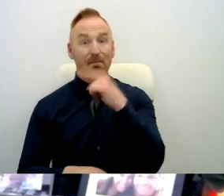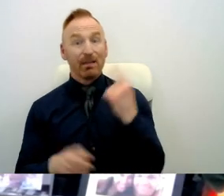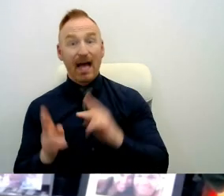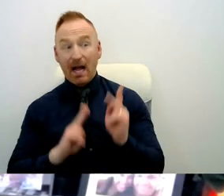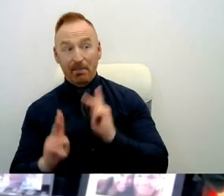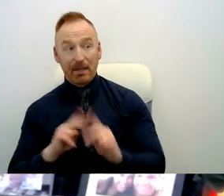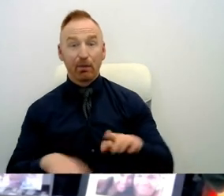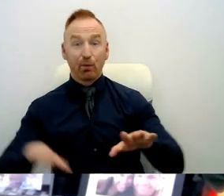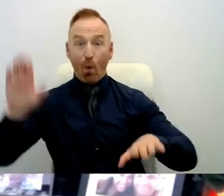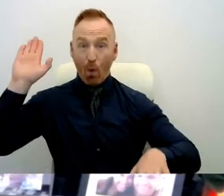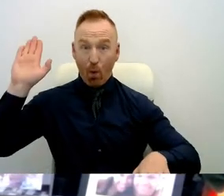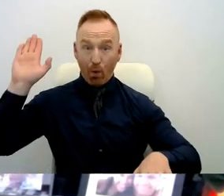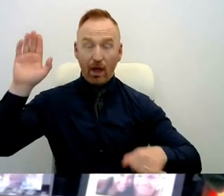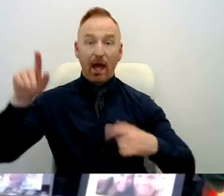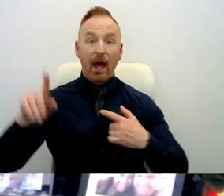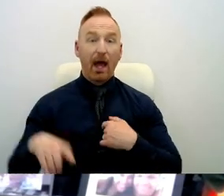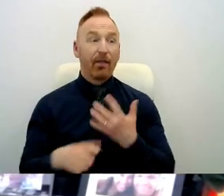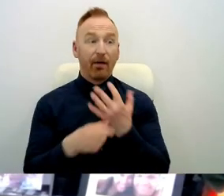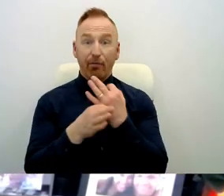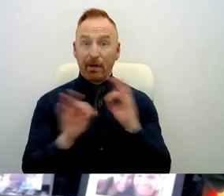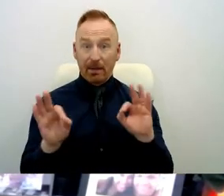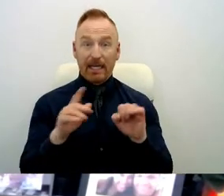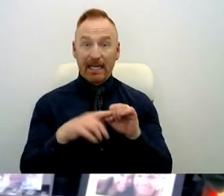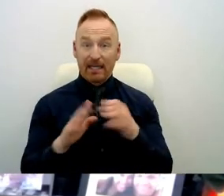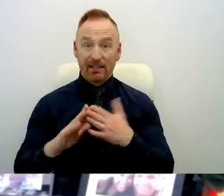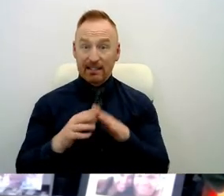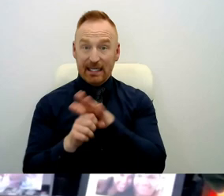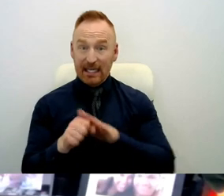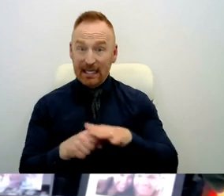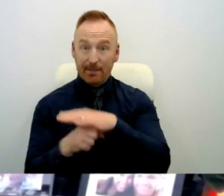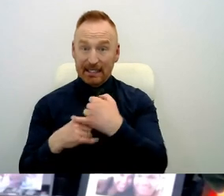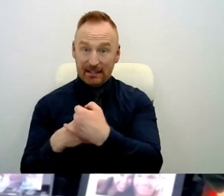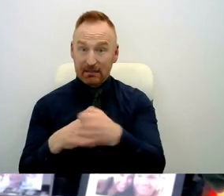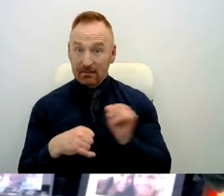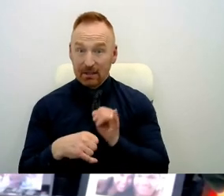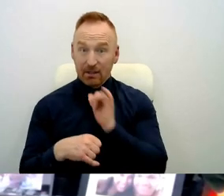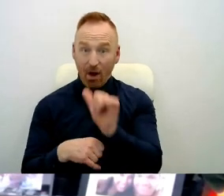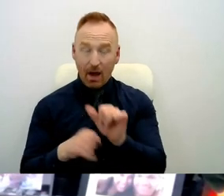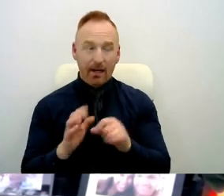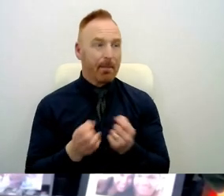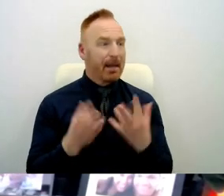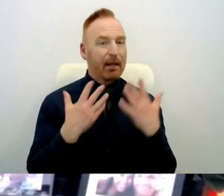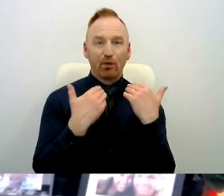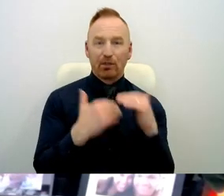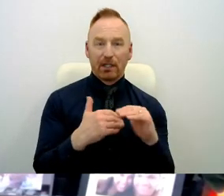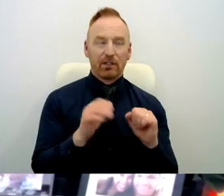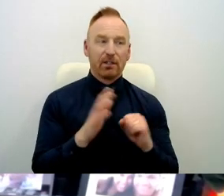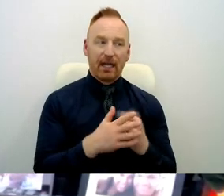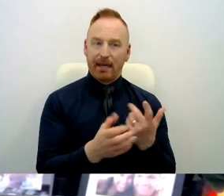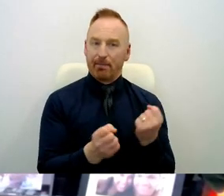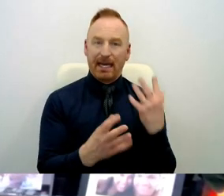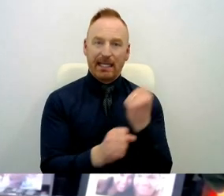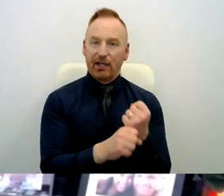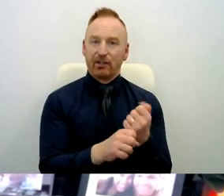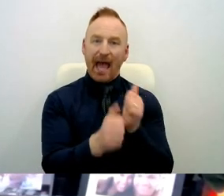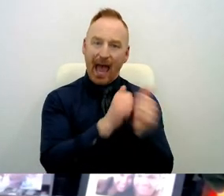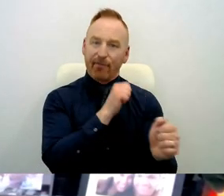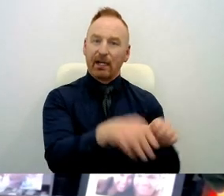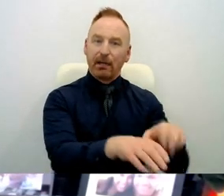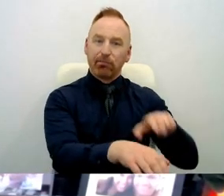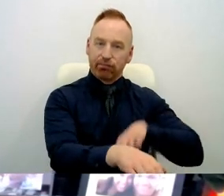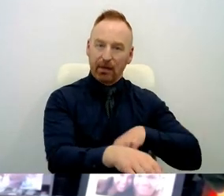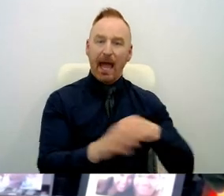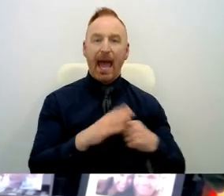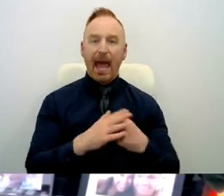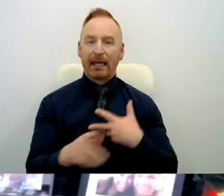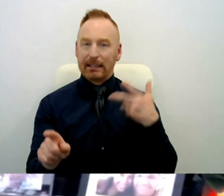allowed to take an oath to gain the status of freemen within city limits. Many of these restrictions stayed in place long after he left office and deeply